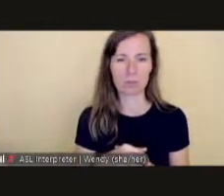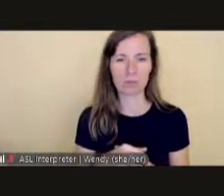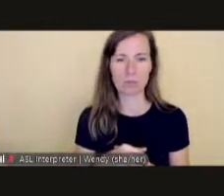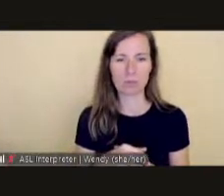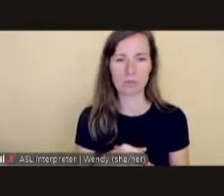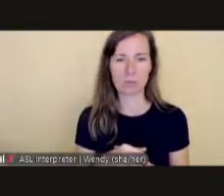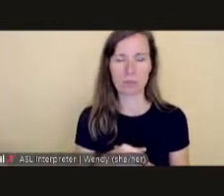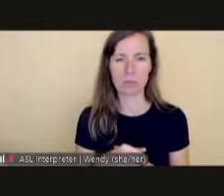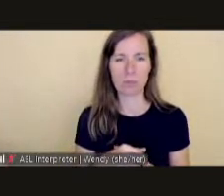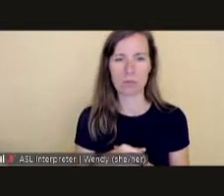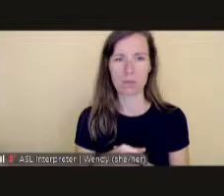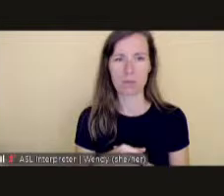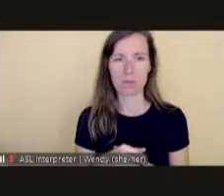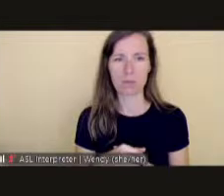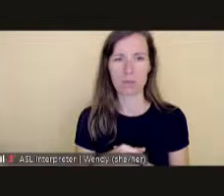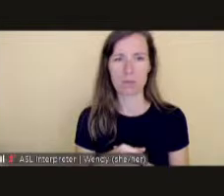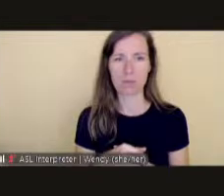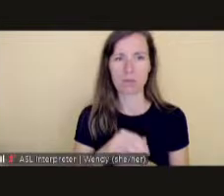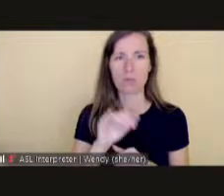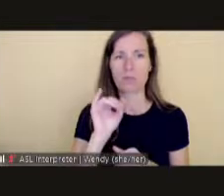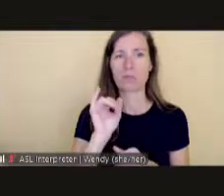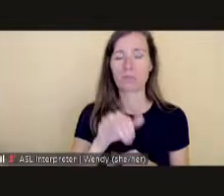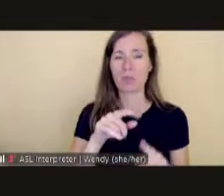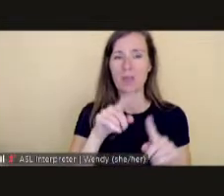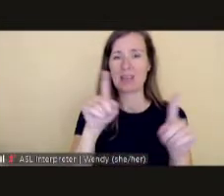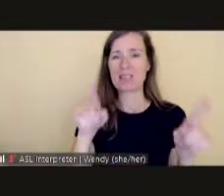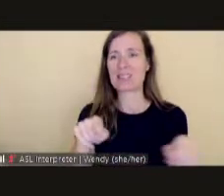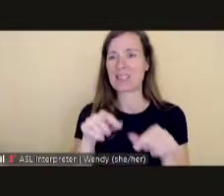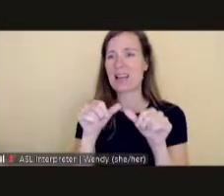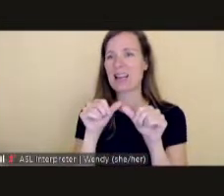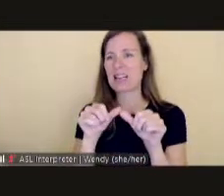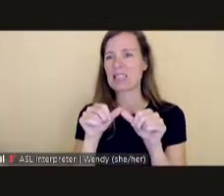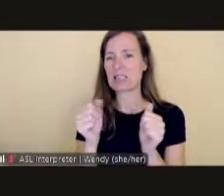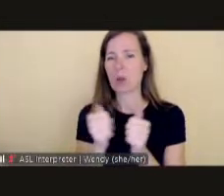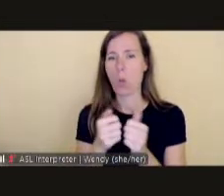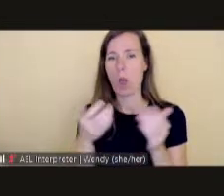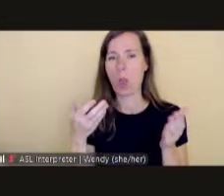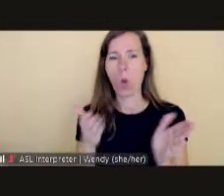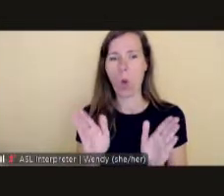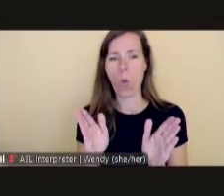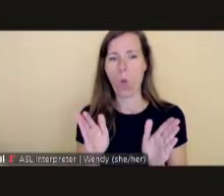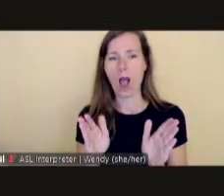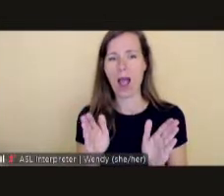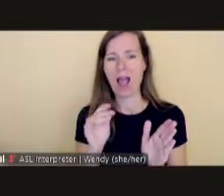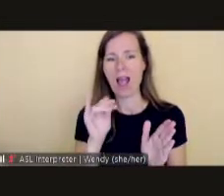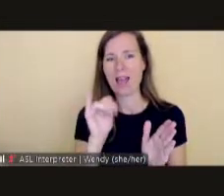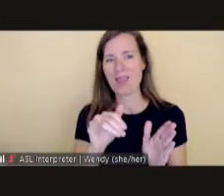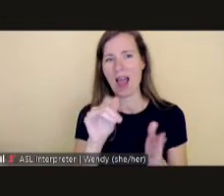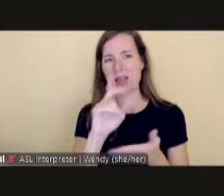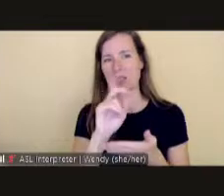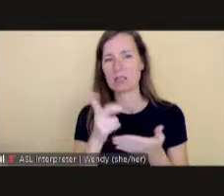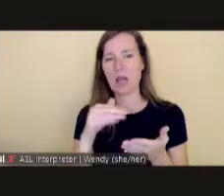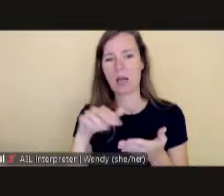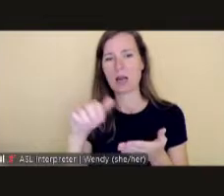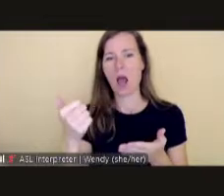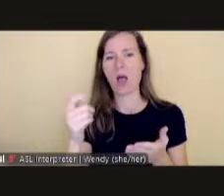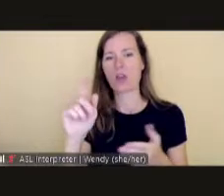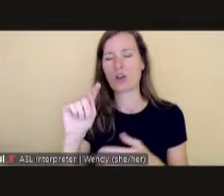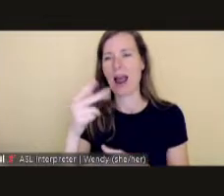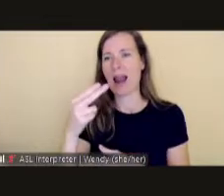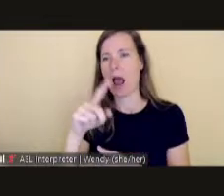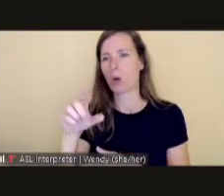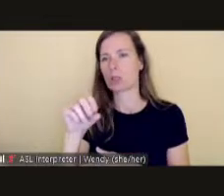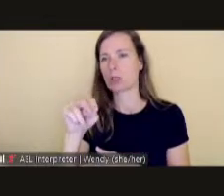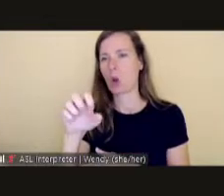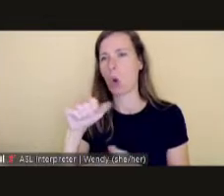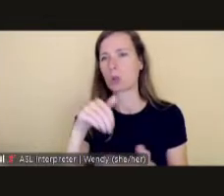let me say that this is consistent with the way this product is laid out in other townhouse zones in the county. It's, I think,